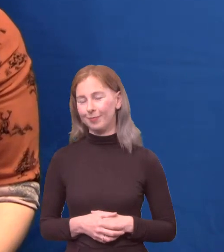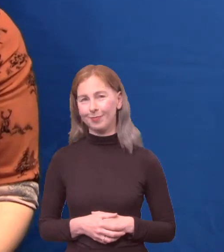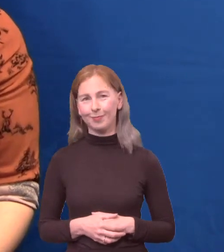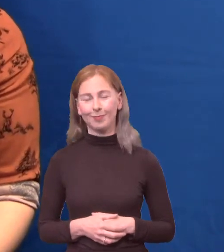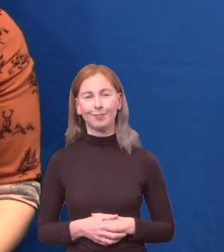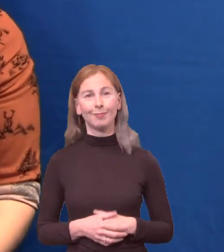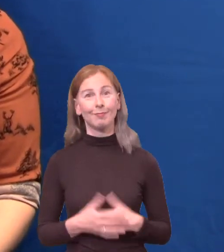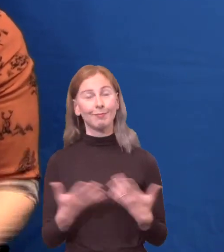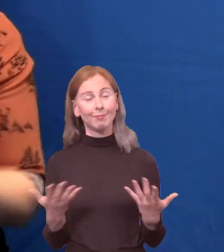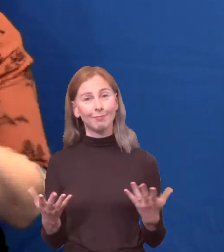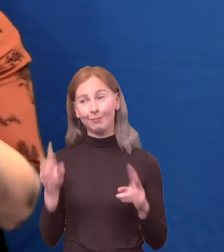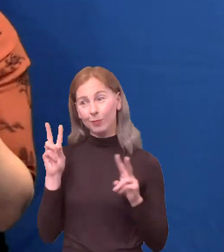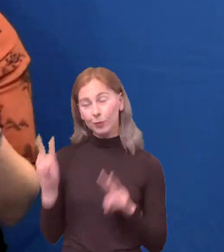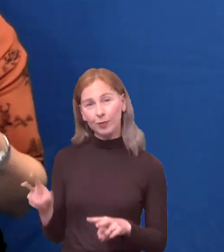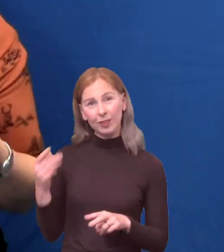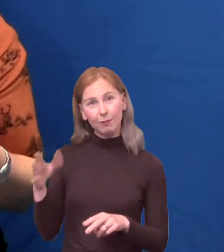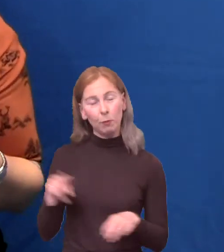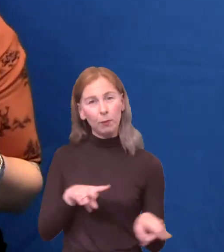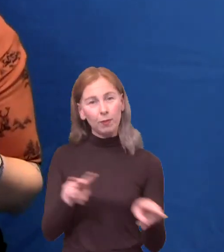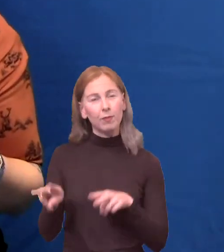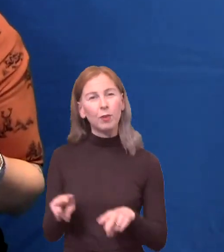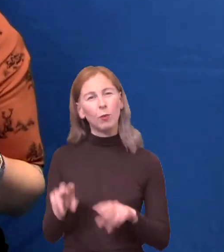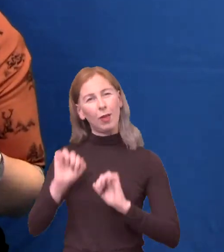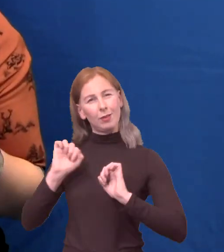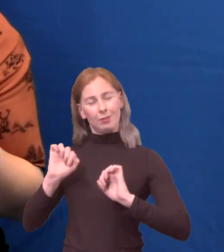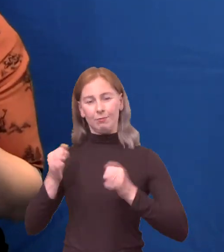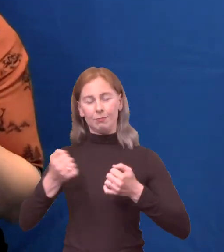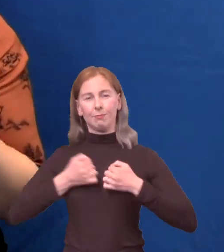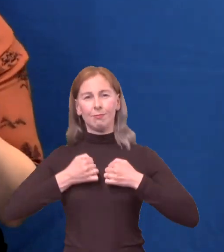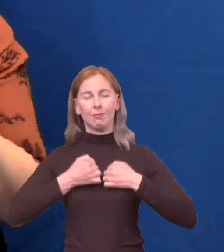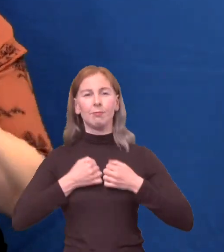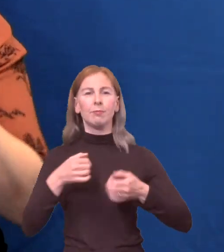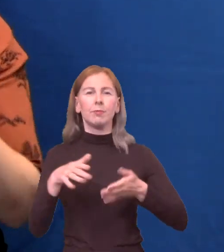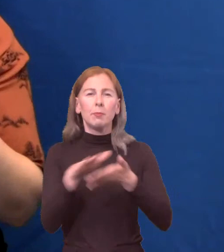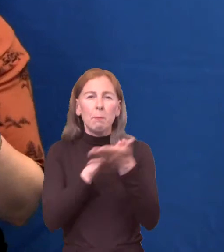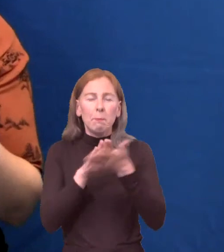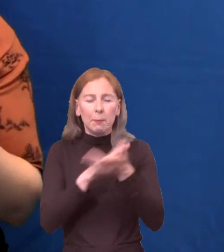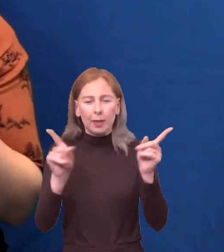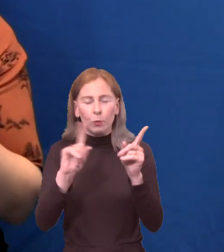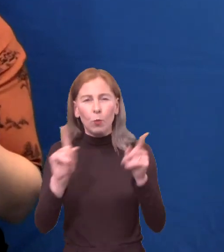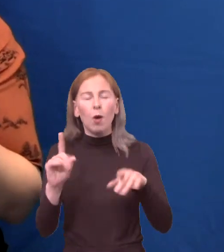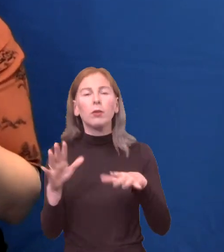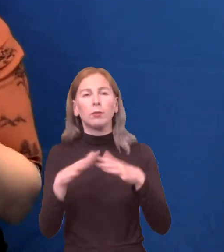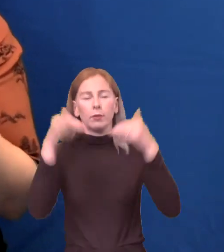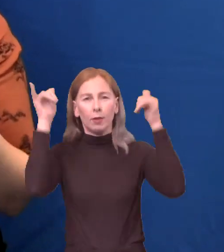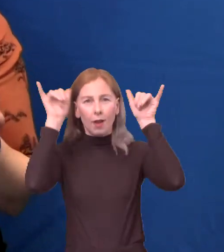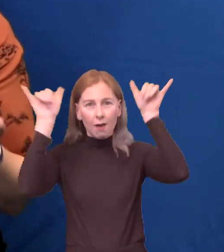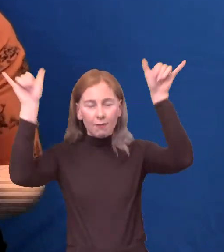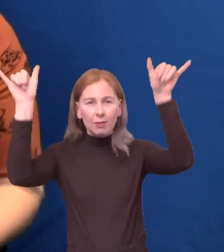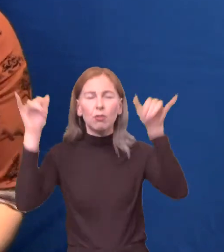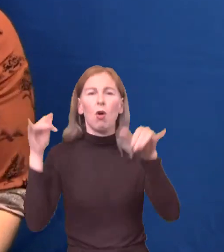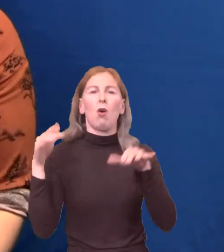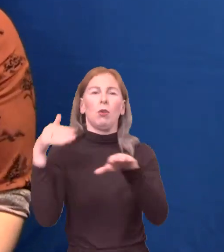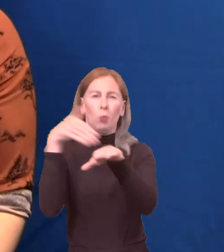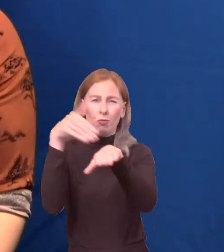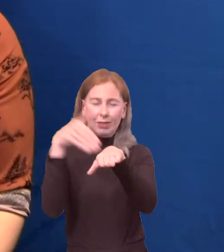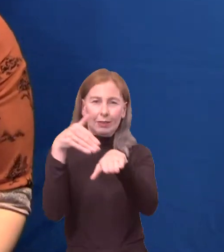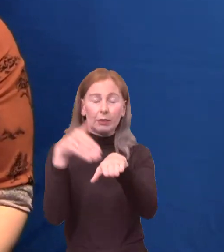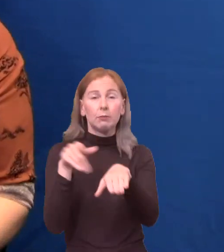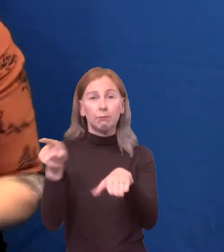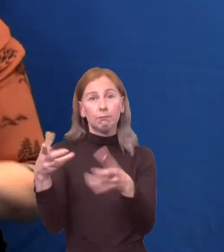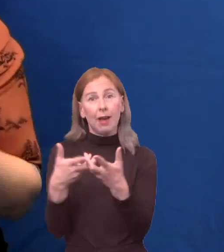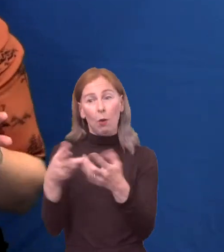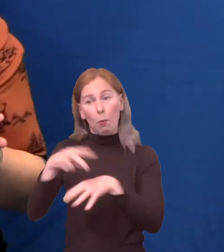So as you saw in that first video, that is our definition of livestock worrying and how the sort of police define it. In terms of